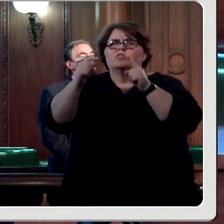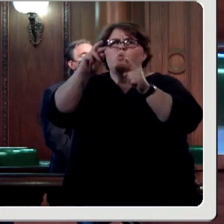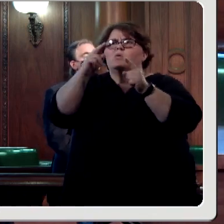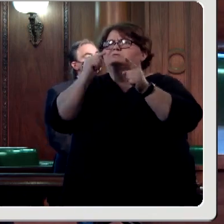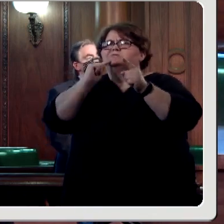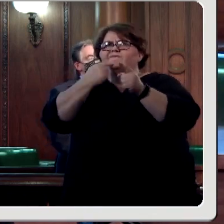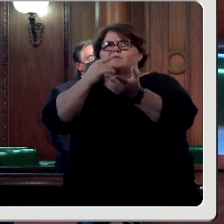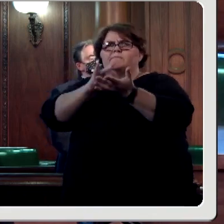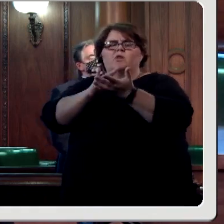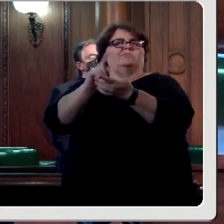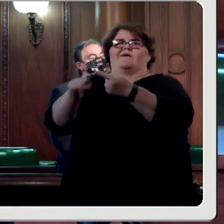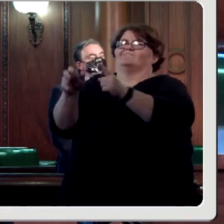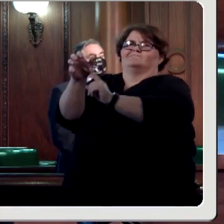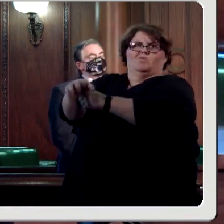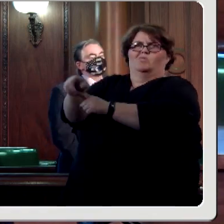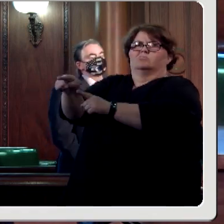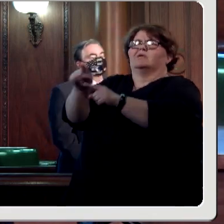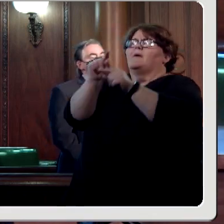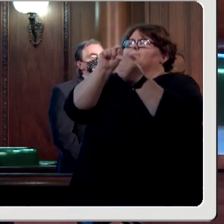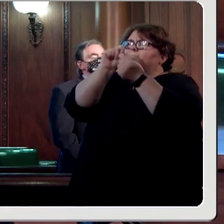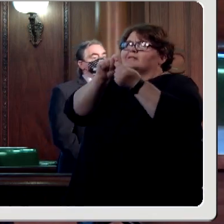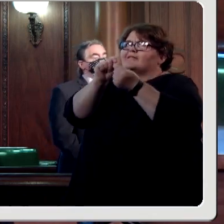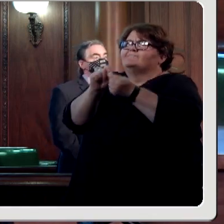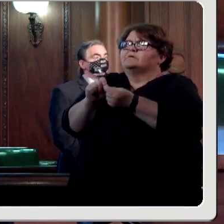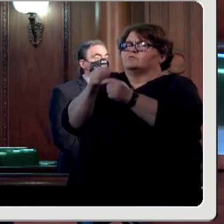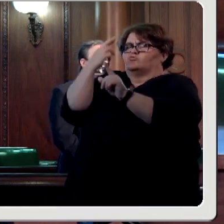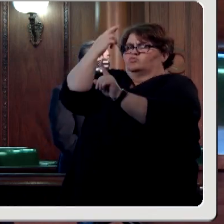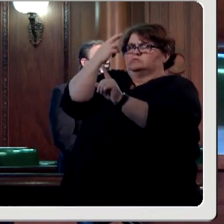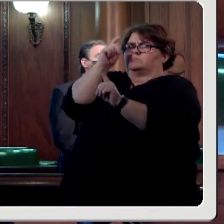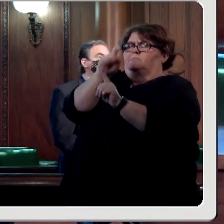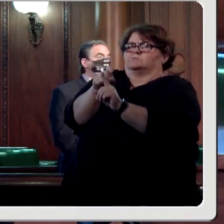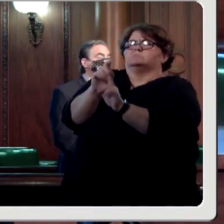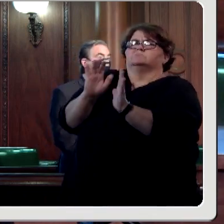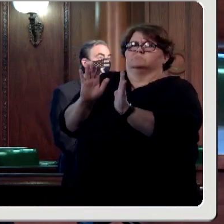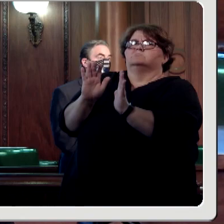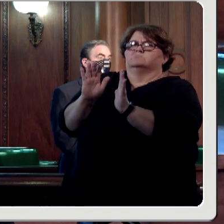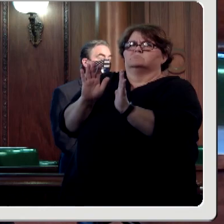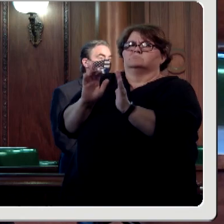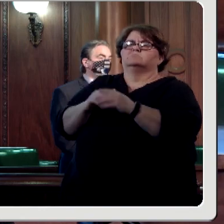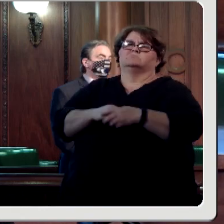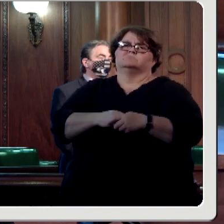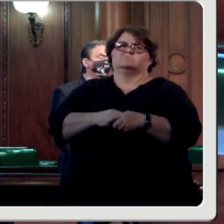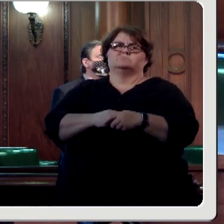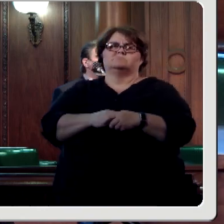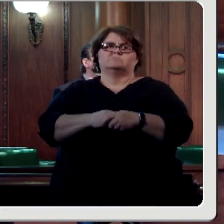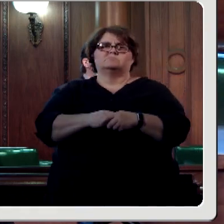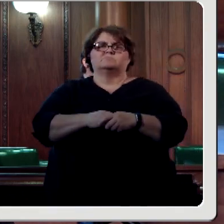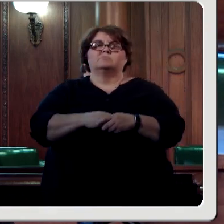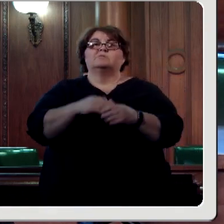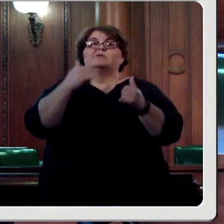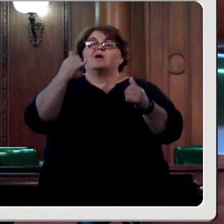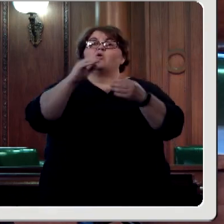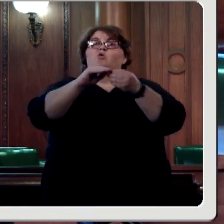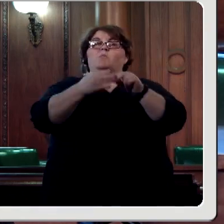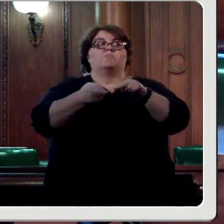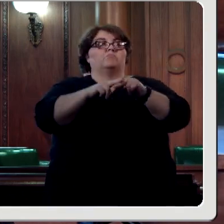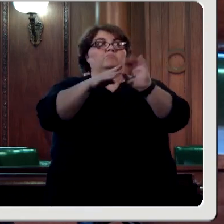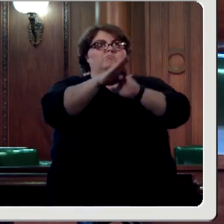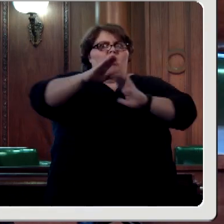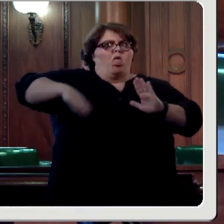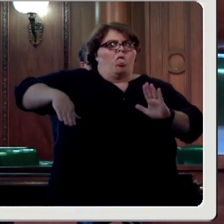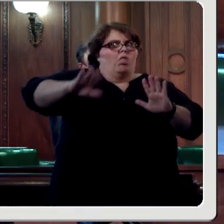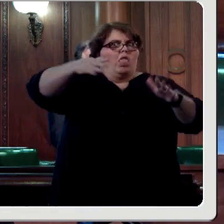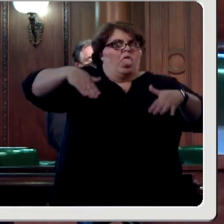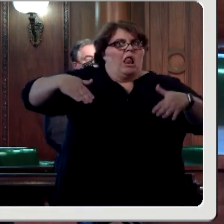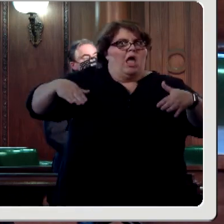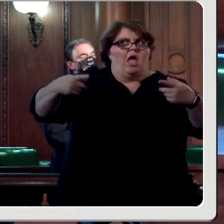there could be some concern. I think this is a critical juncture in the course of this pandemic. I think that this is